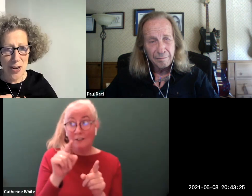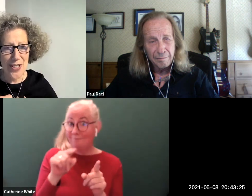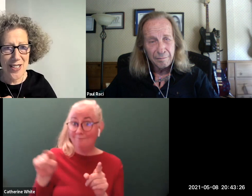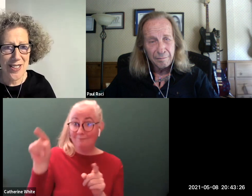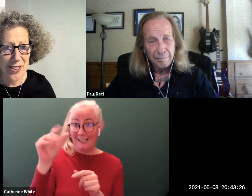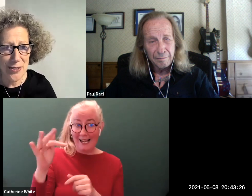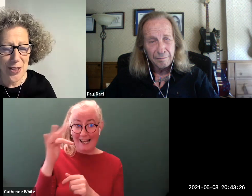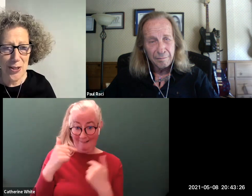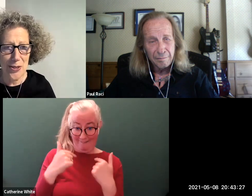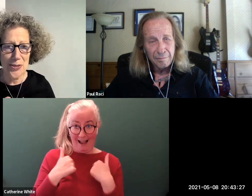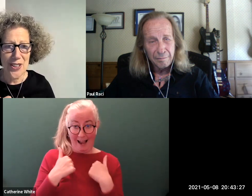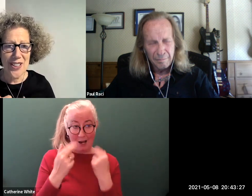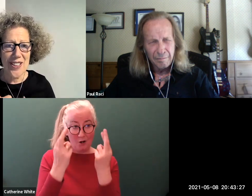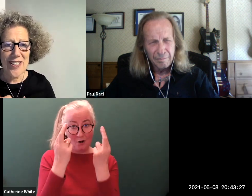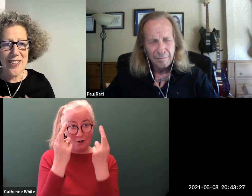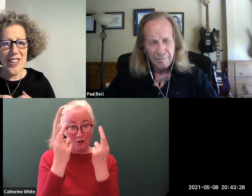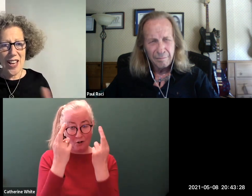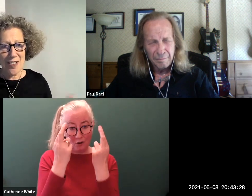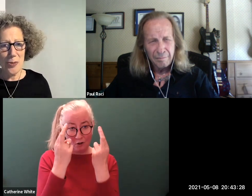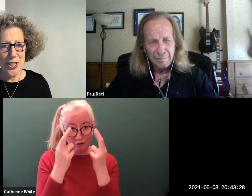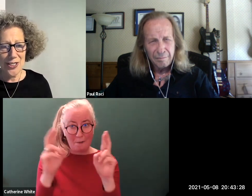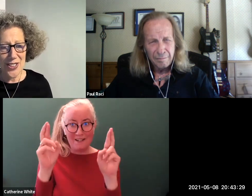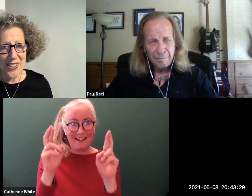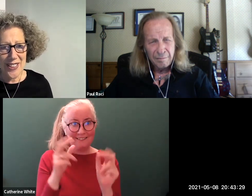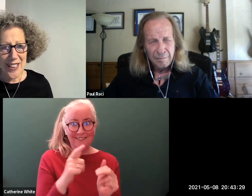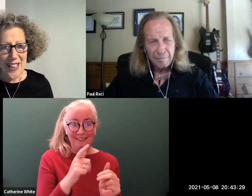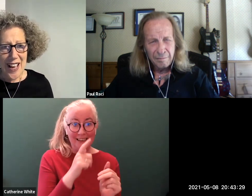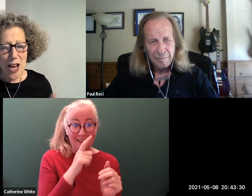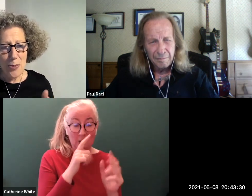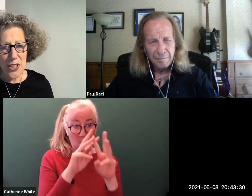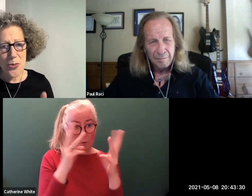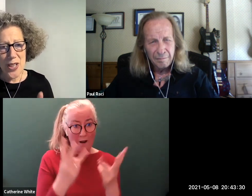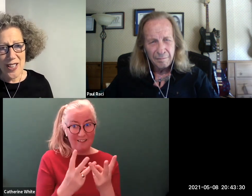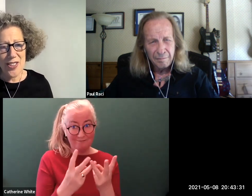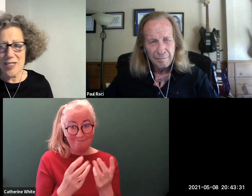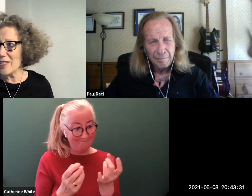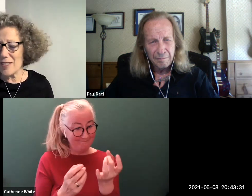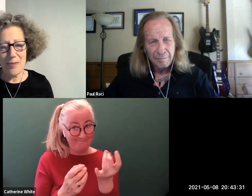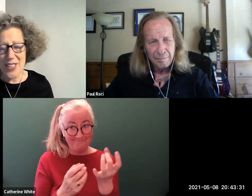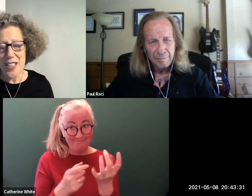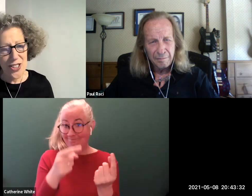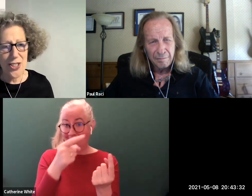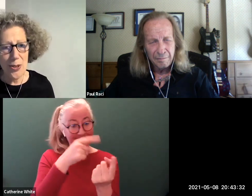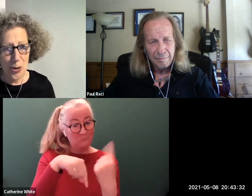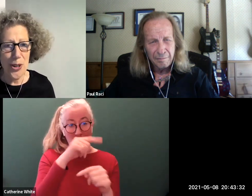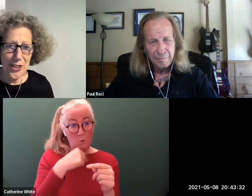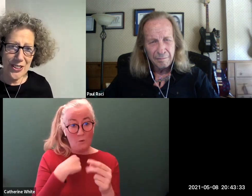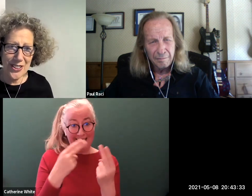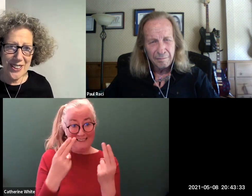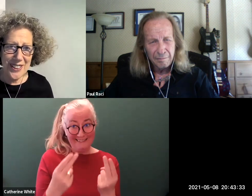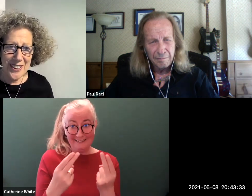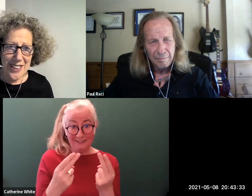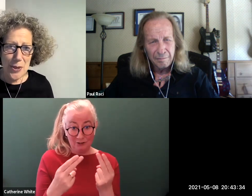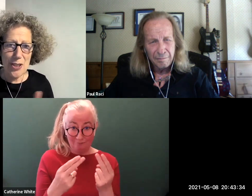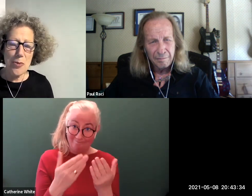I'm representative of the hearing world, how much we need to essentially do our